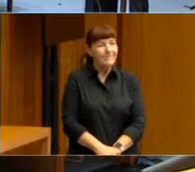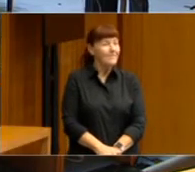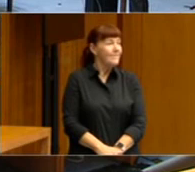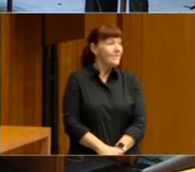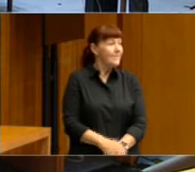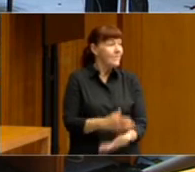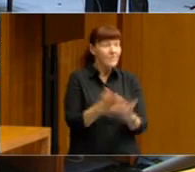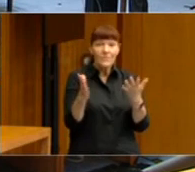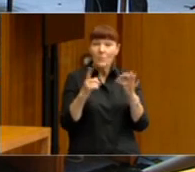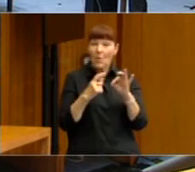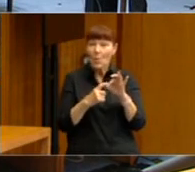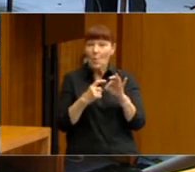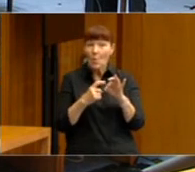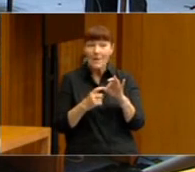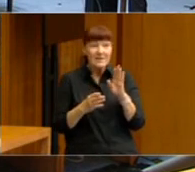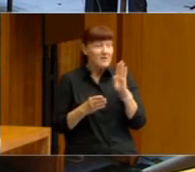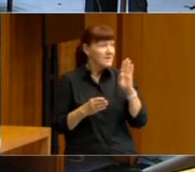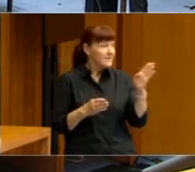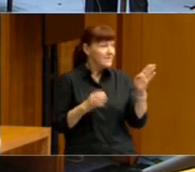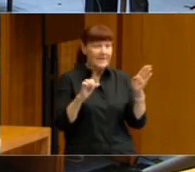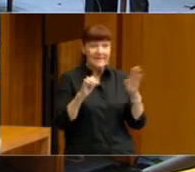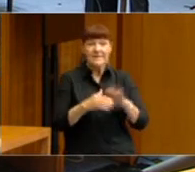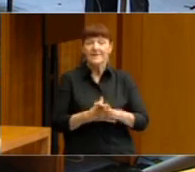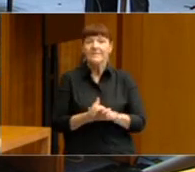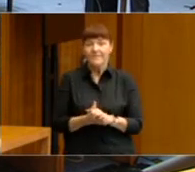Any more questions? Yes, thank